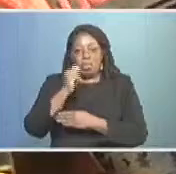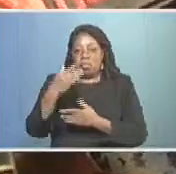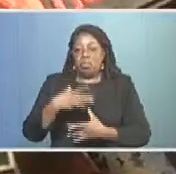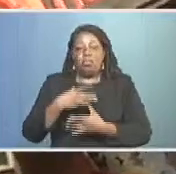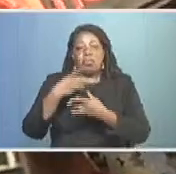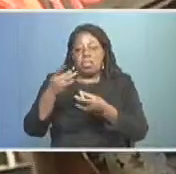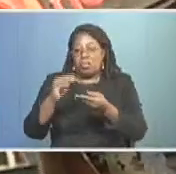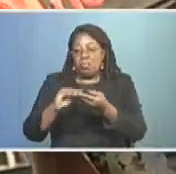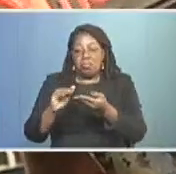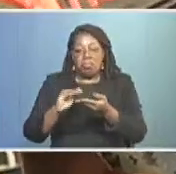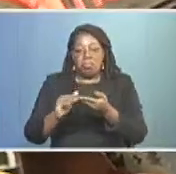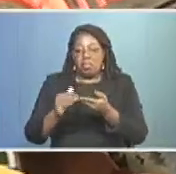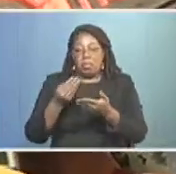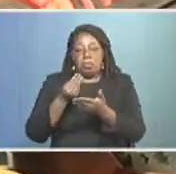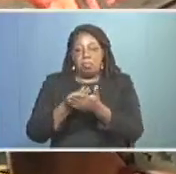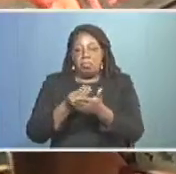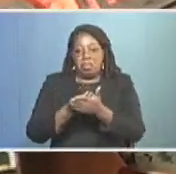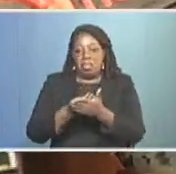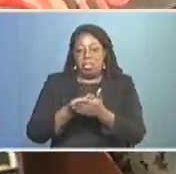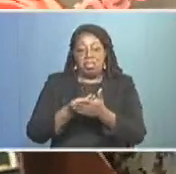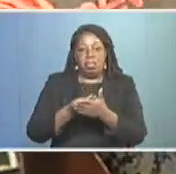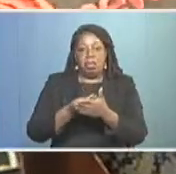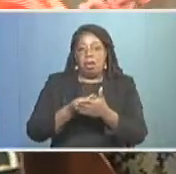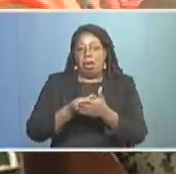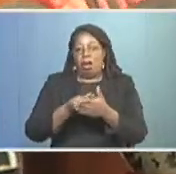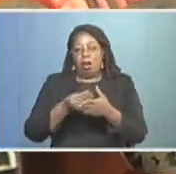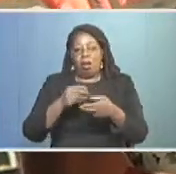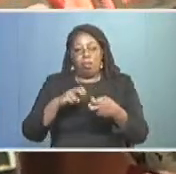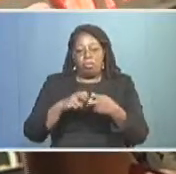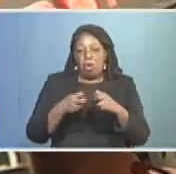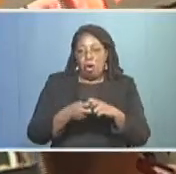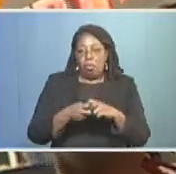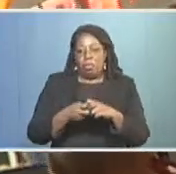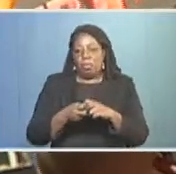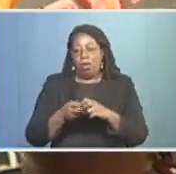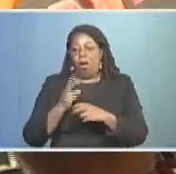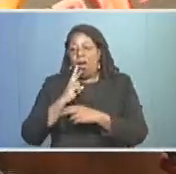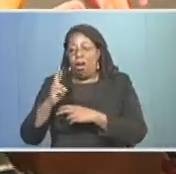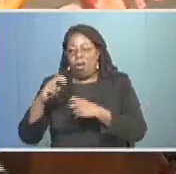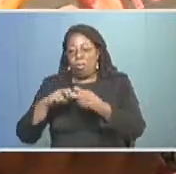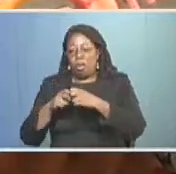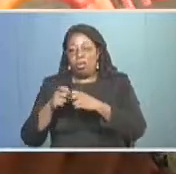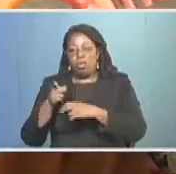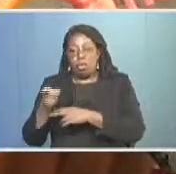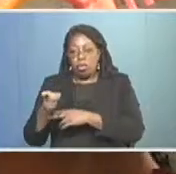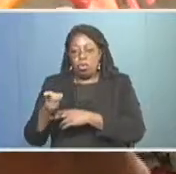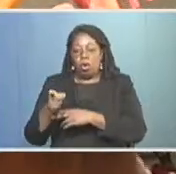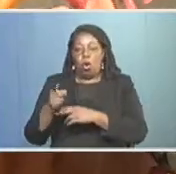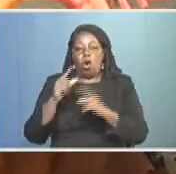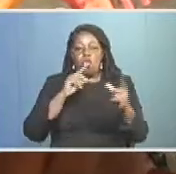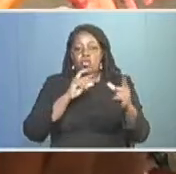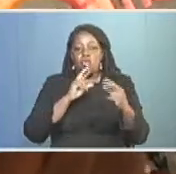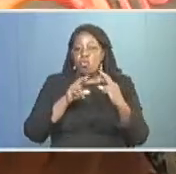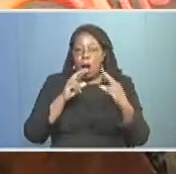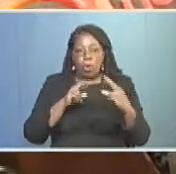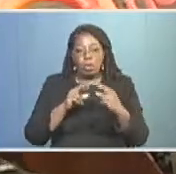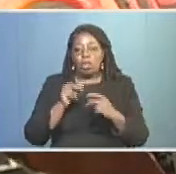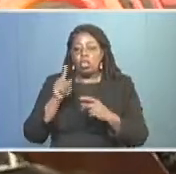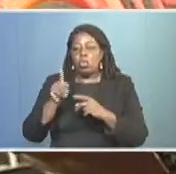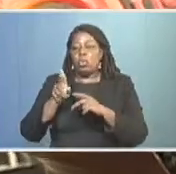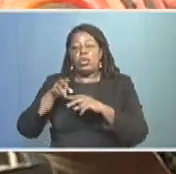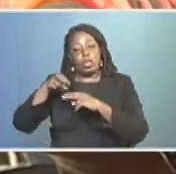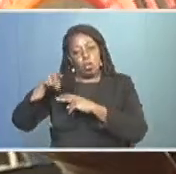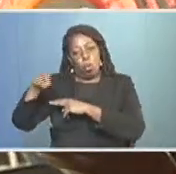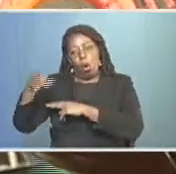about money problems, about the woman troubling you, about her rowing. You just walk away. National